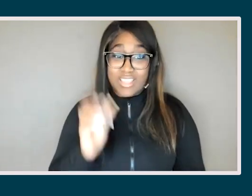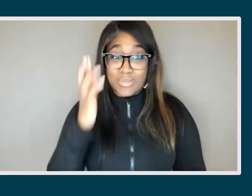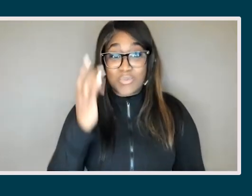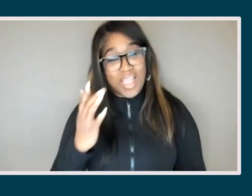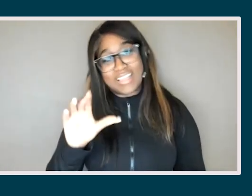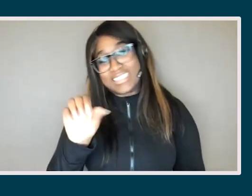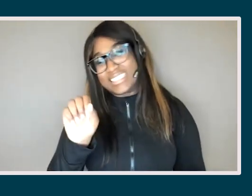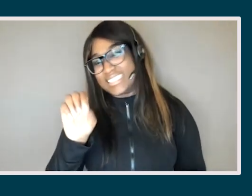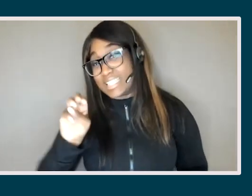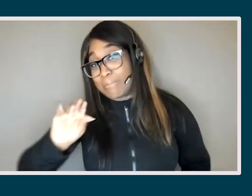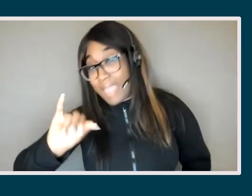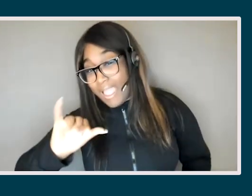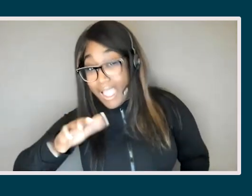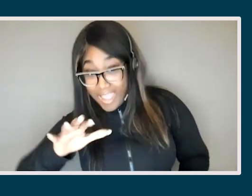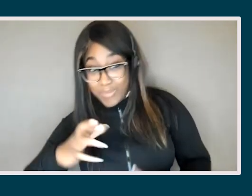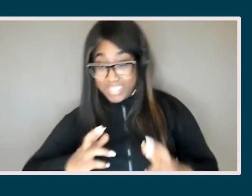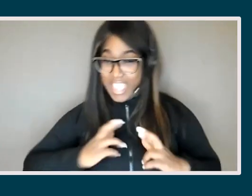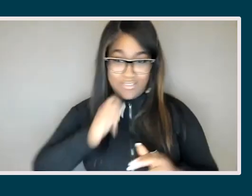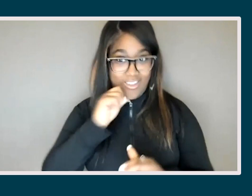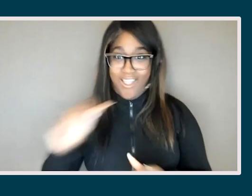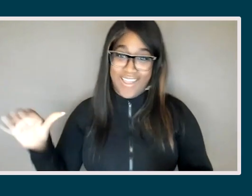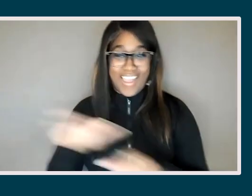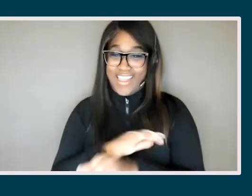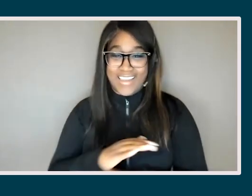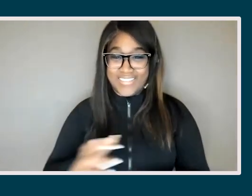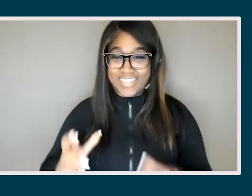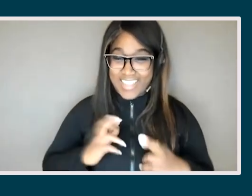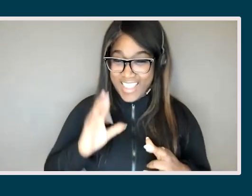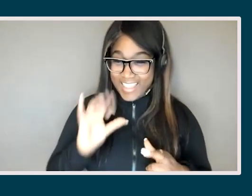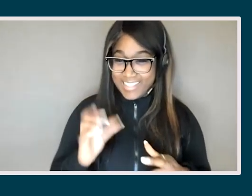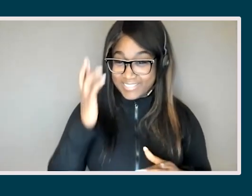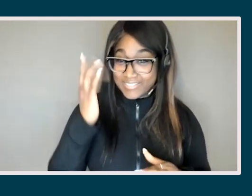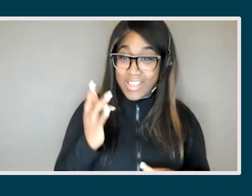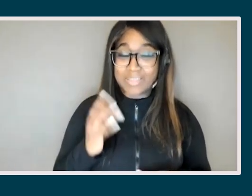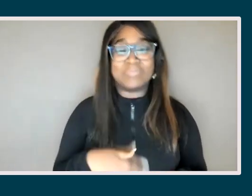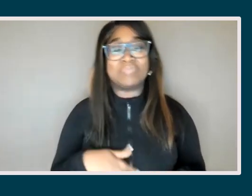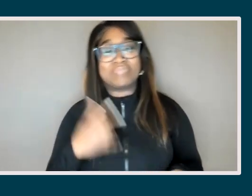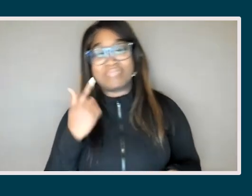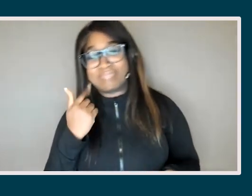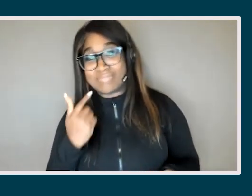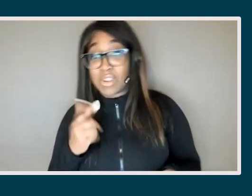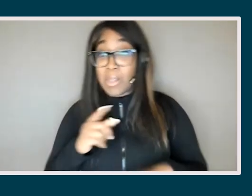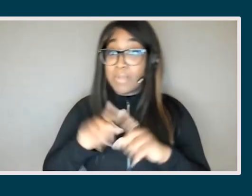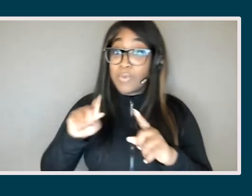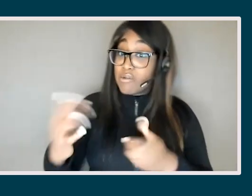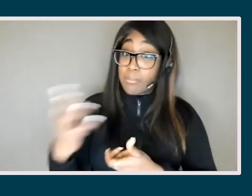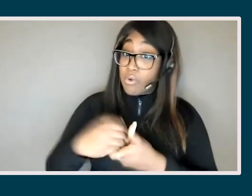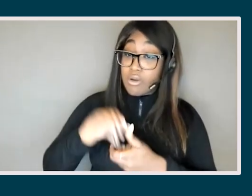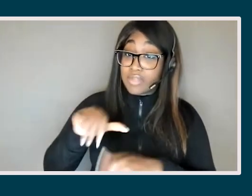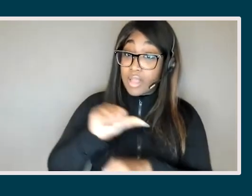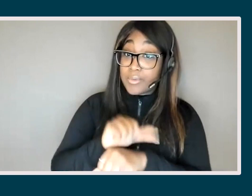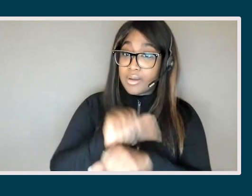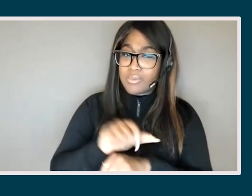semi-retired and not retired. But we have to be a part of that. And we work